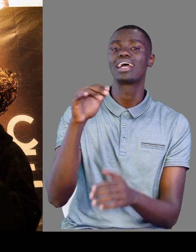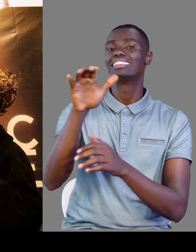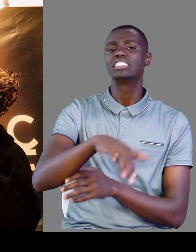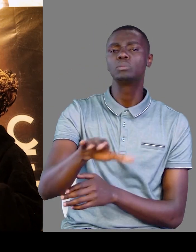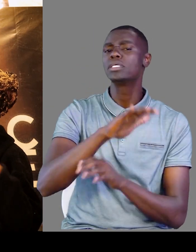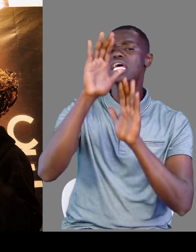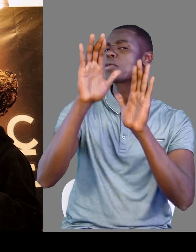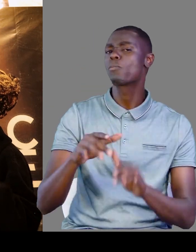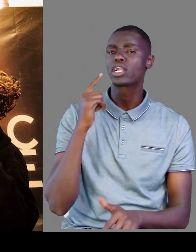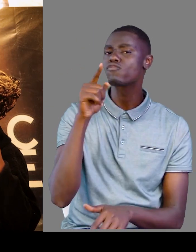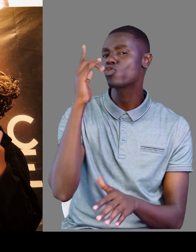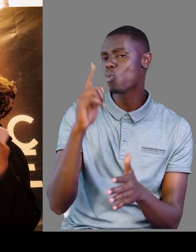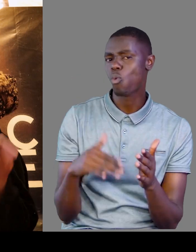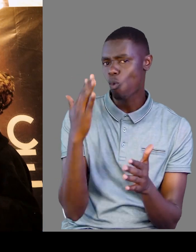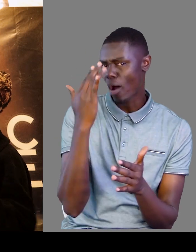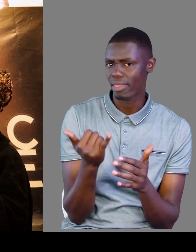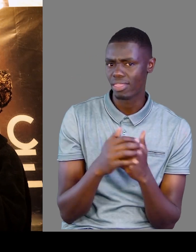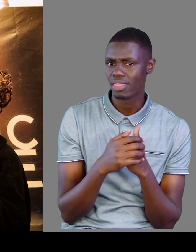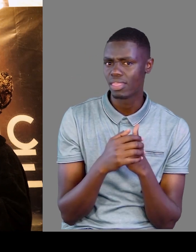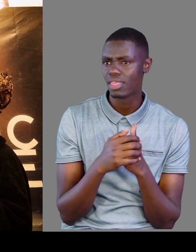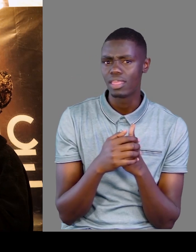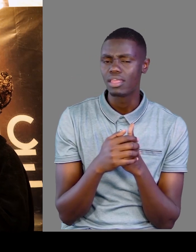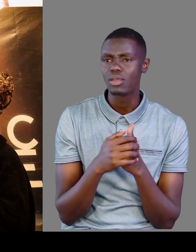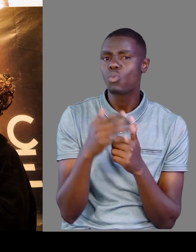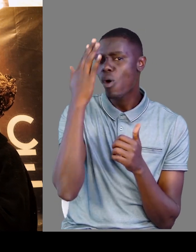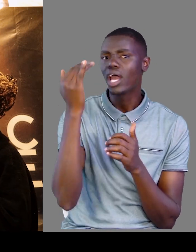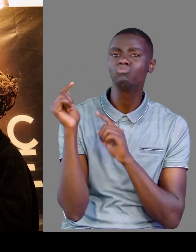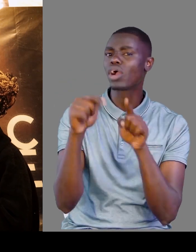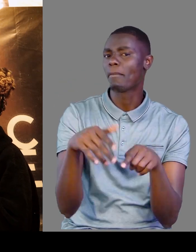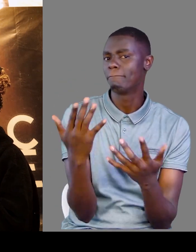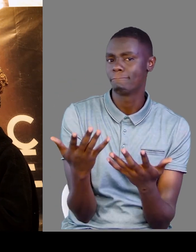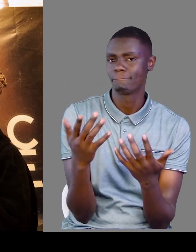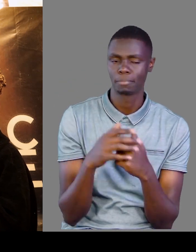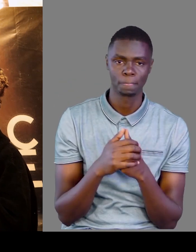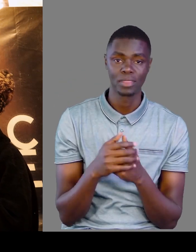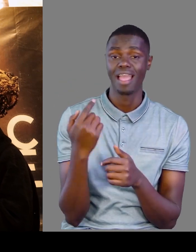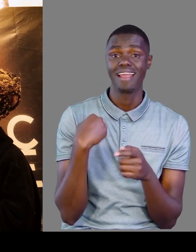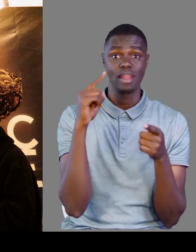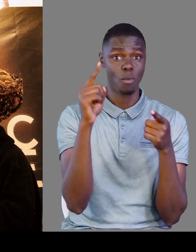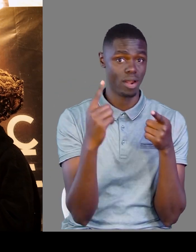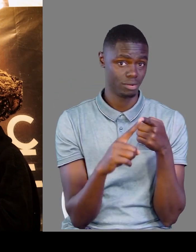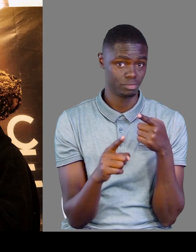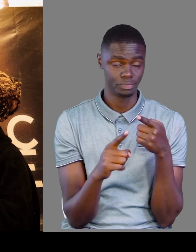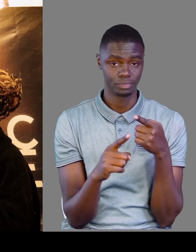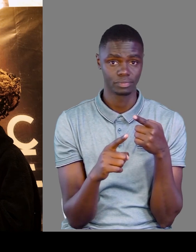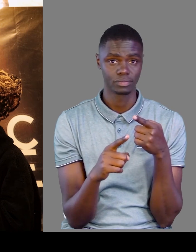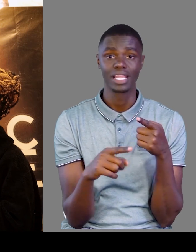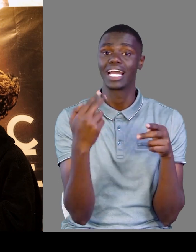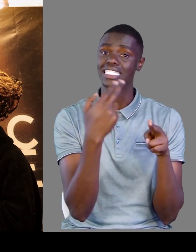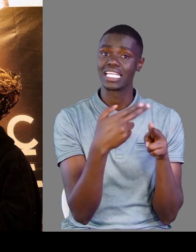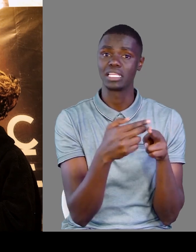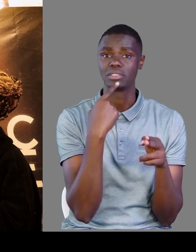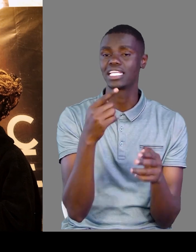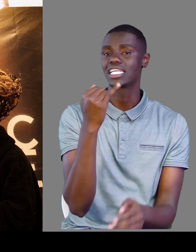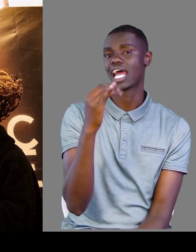be in this space today? And why was it important for you to be here? Well, I think number one is that, just like the name says, it's an